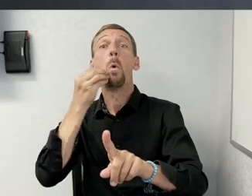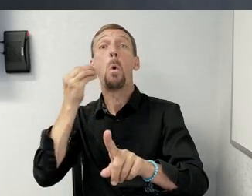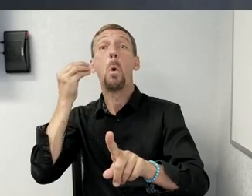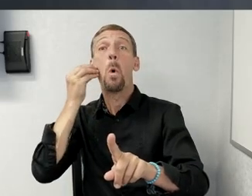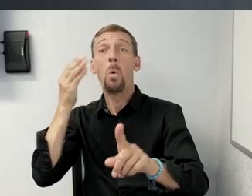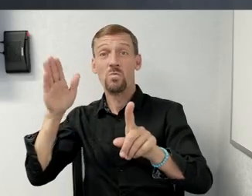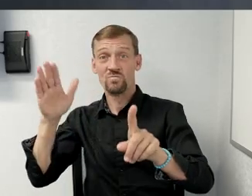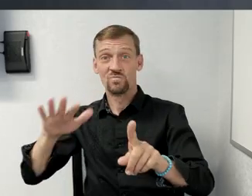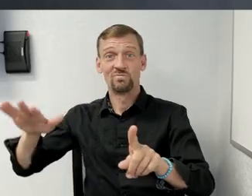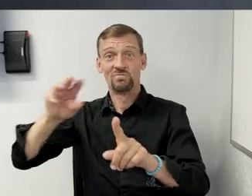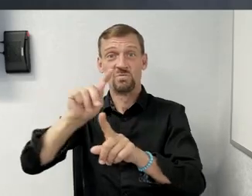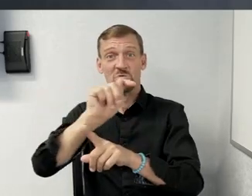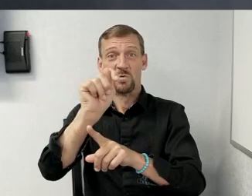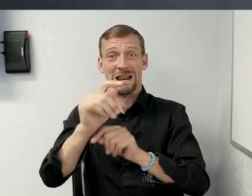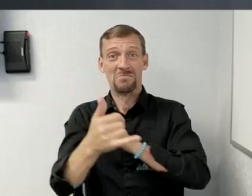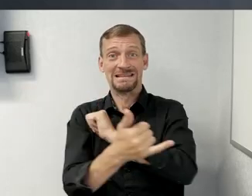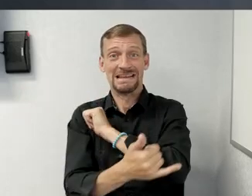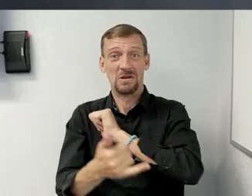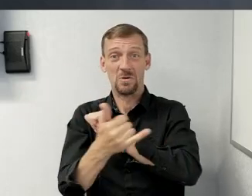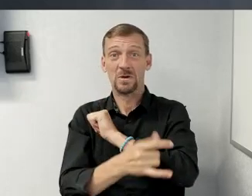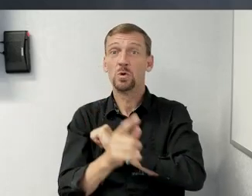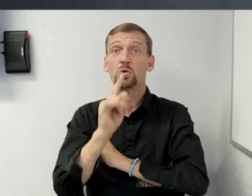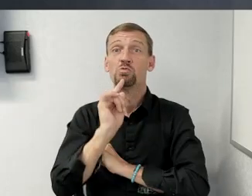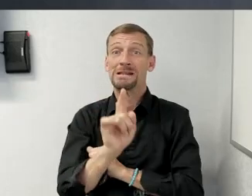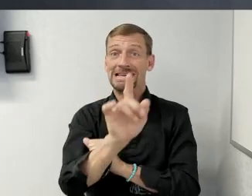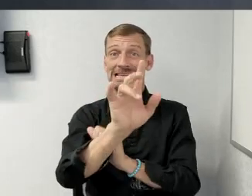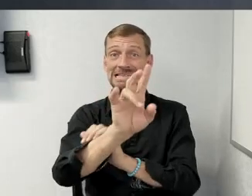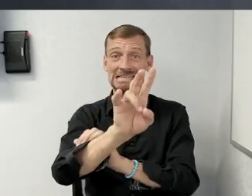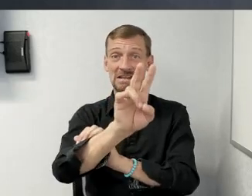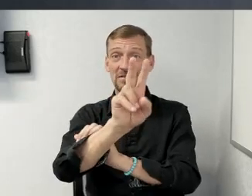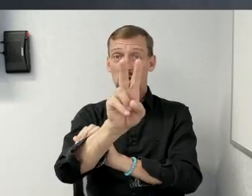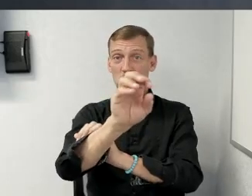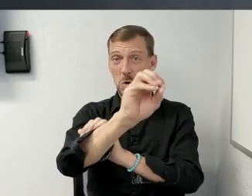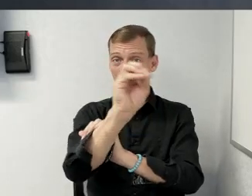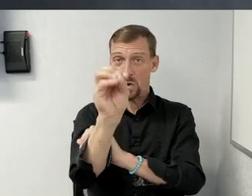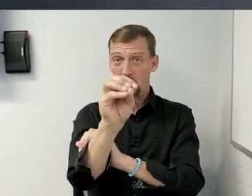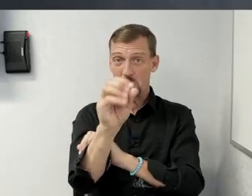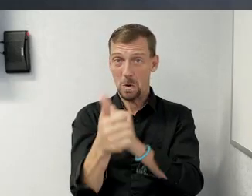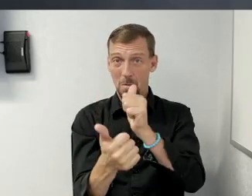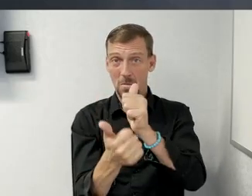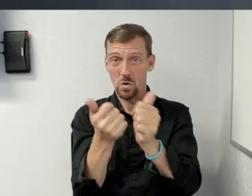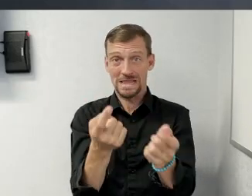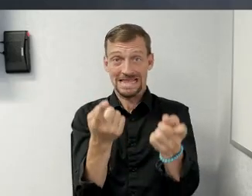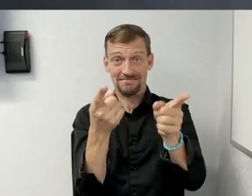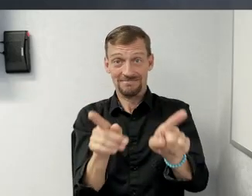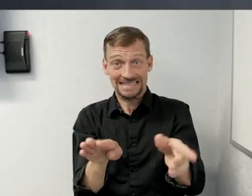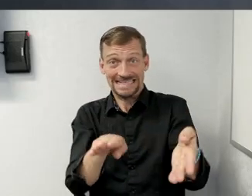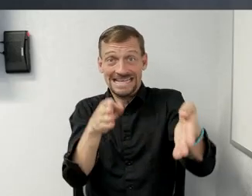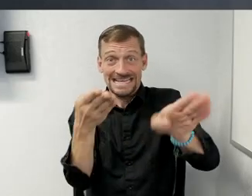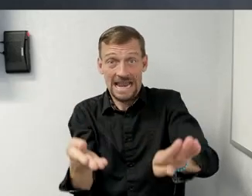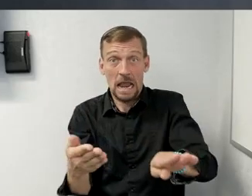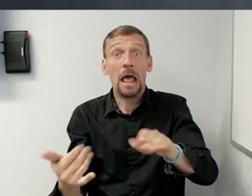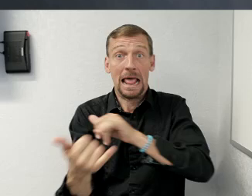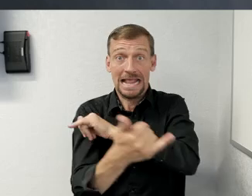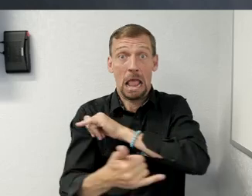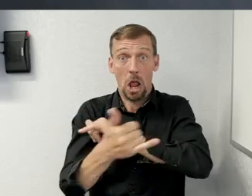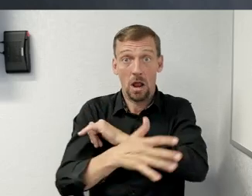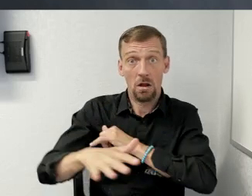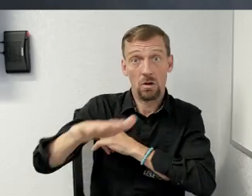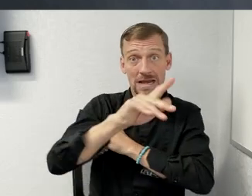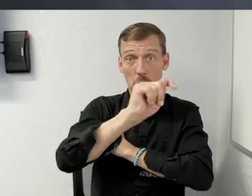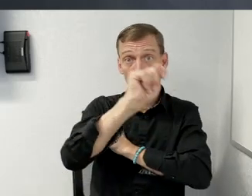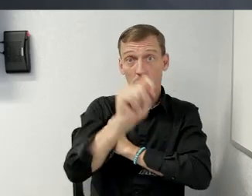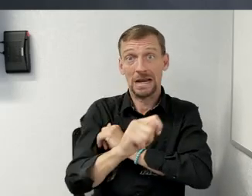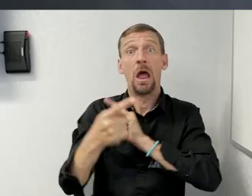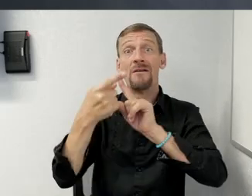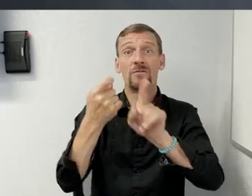Tulare County. So roughly 72% of all the deaths that have occurred countywide came from